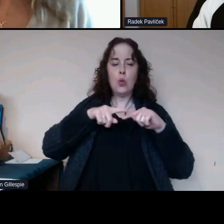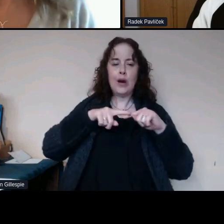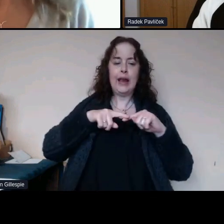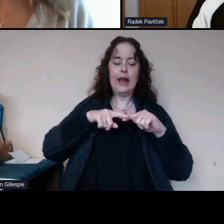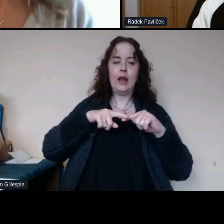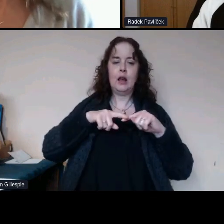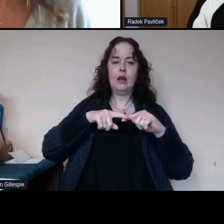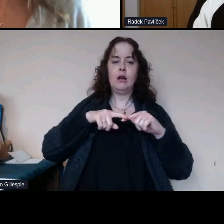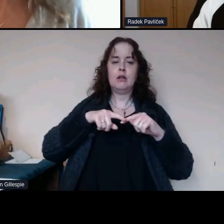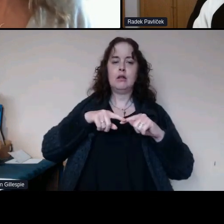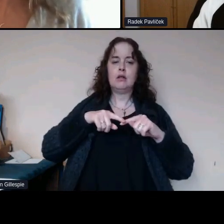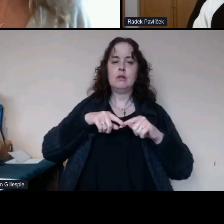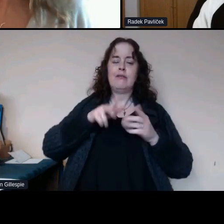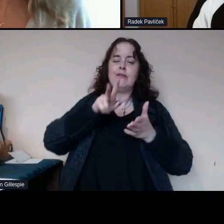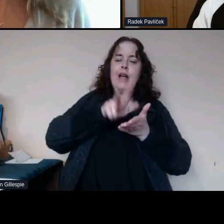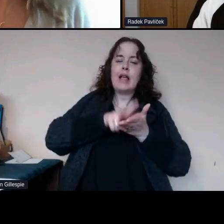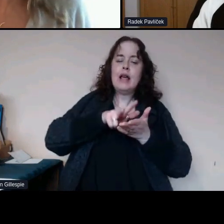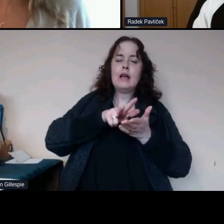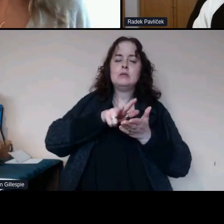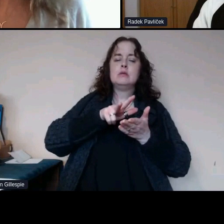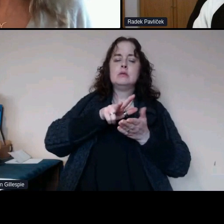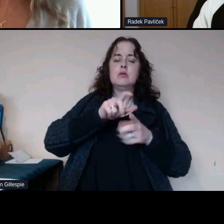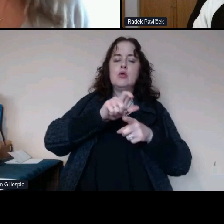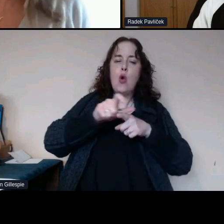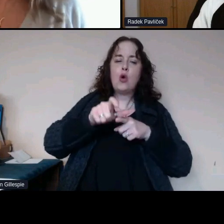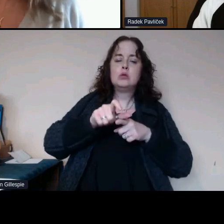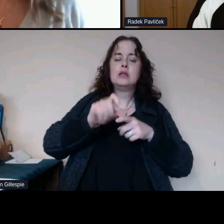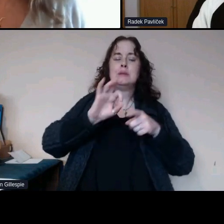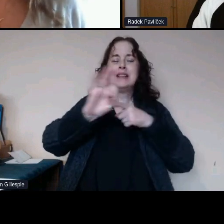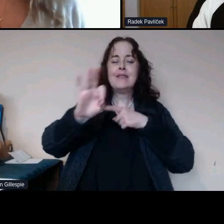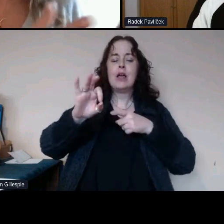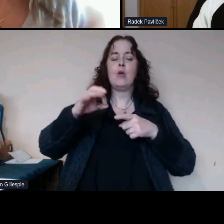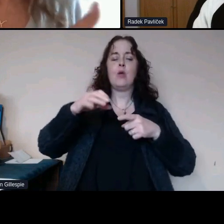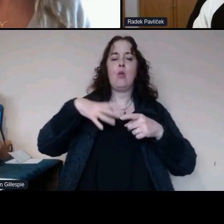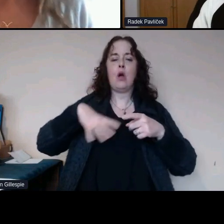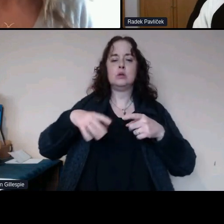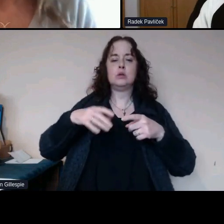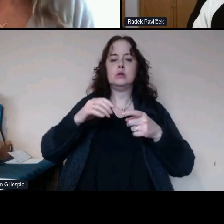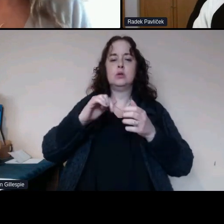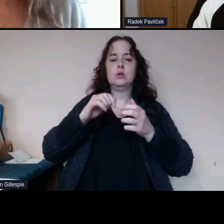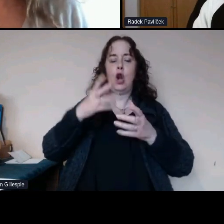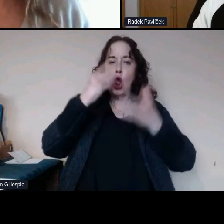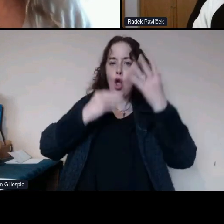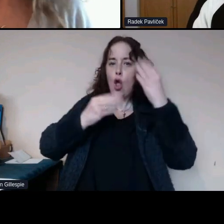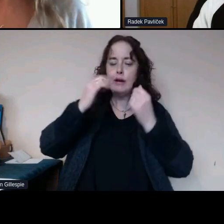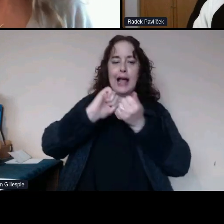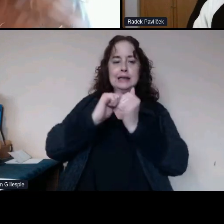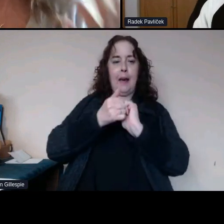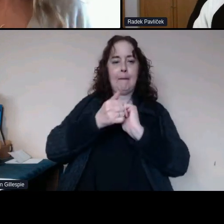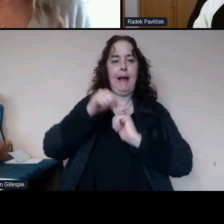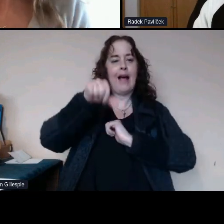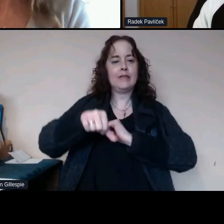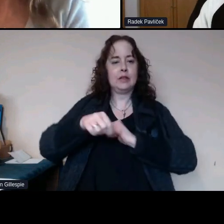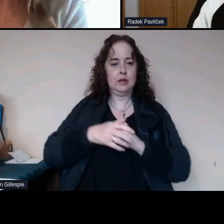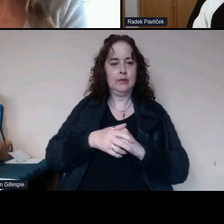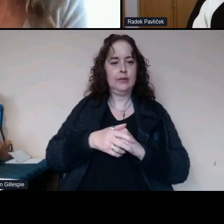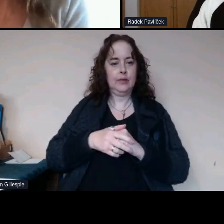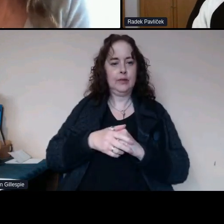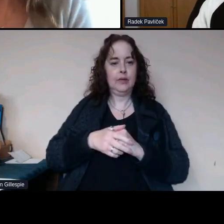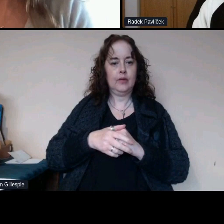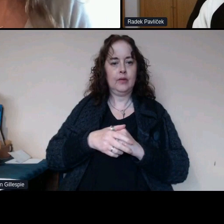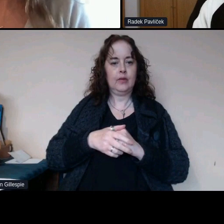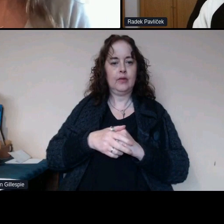specifically preparing for the exams, and those are the ones that we can kind of stand behind and say they are accredited in the kind of the